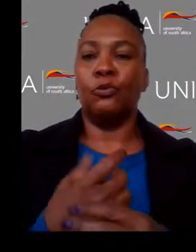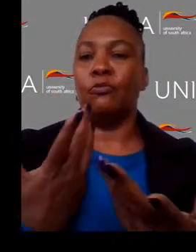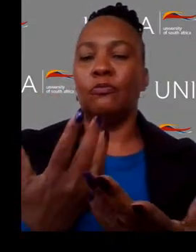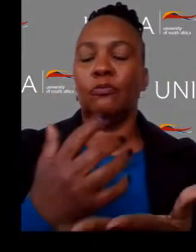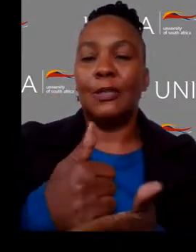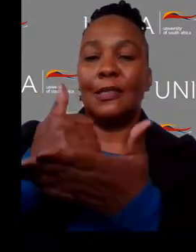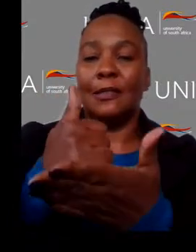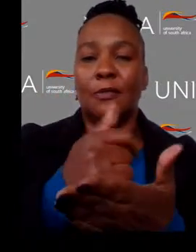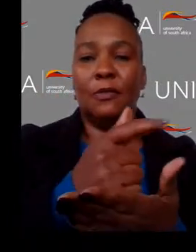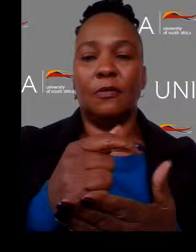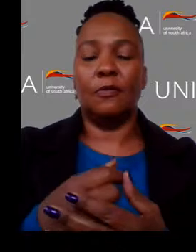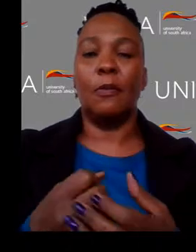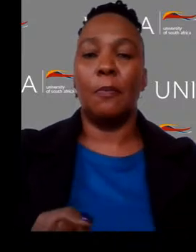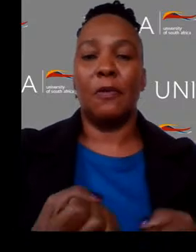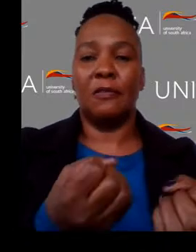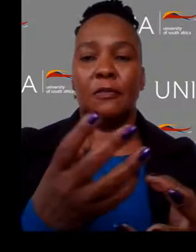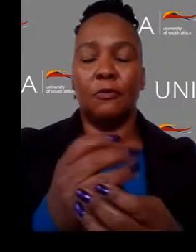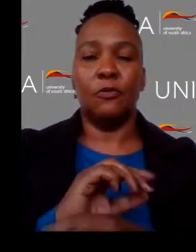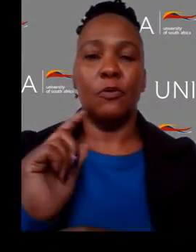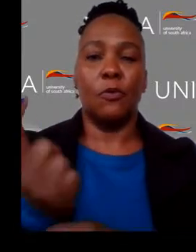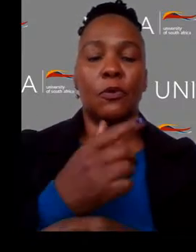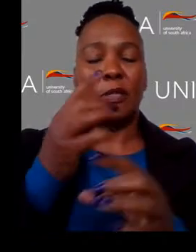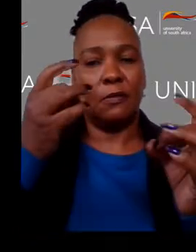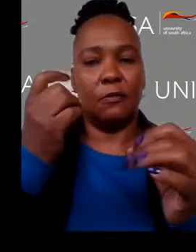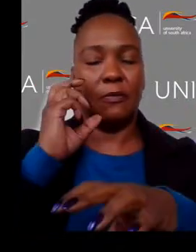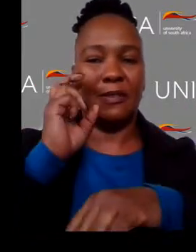we provide you with all the information you need.